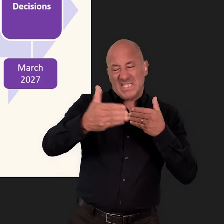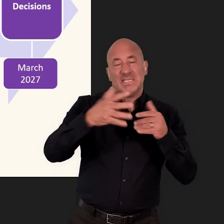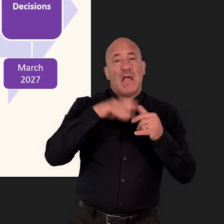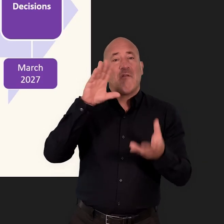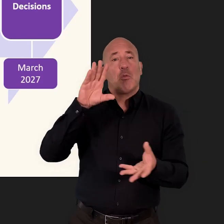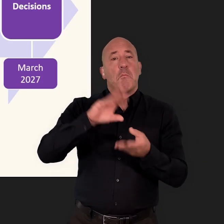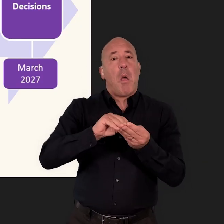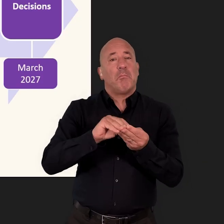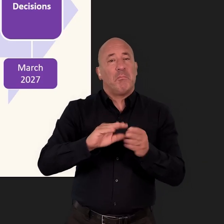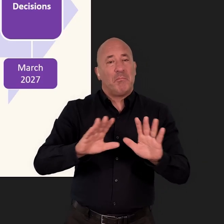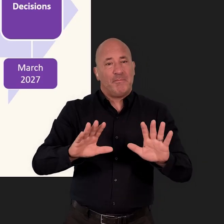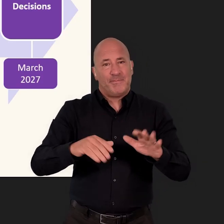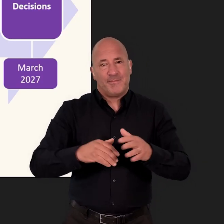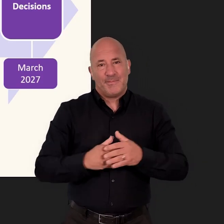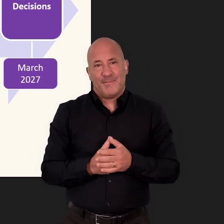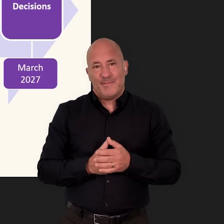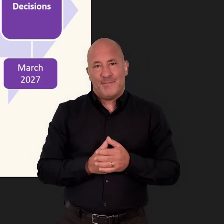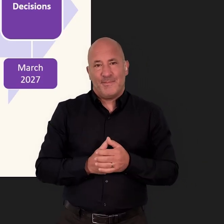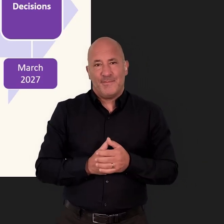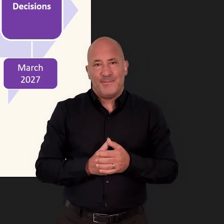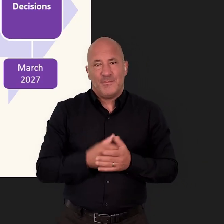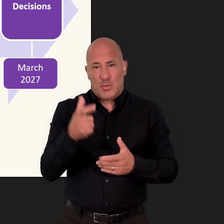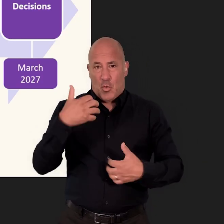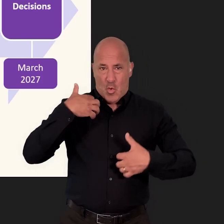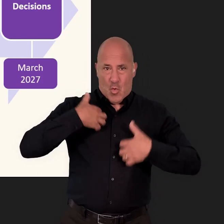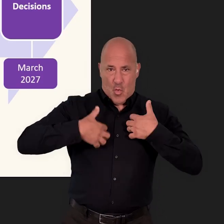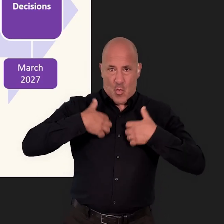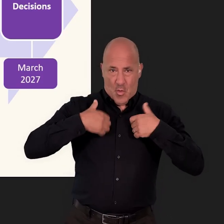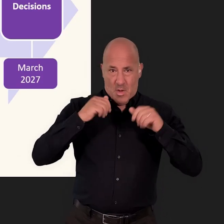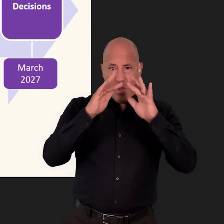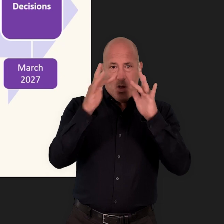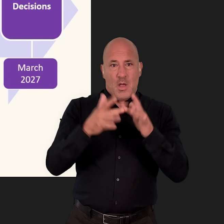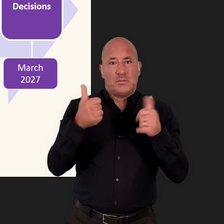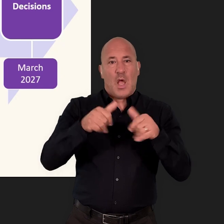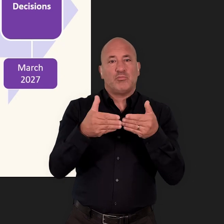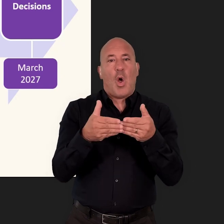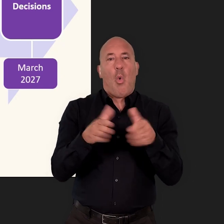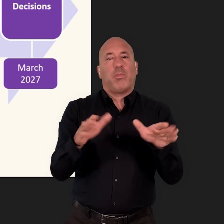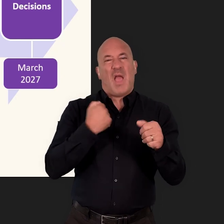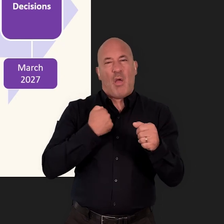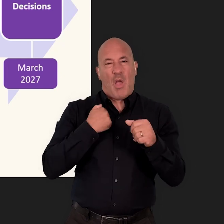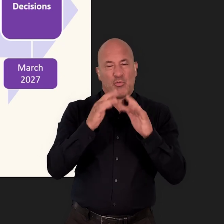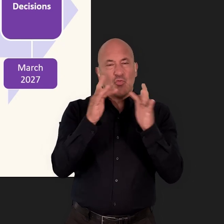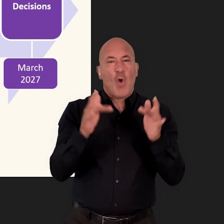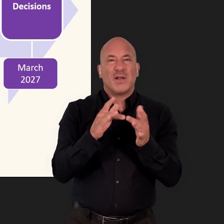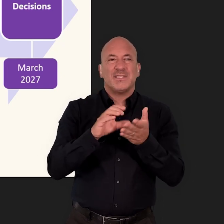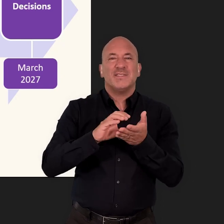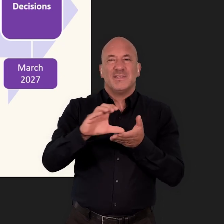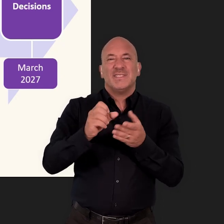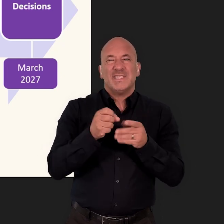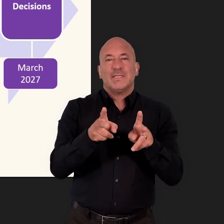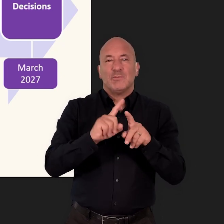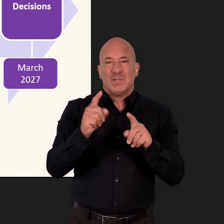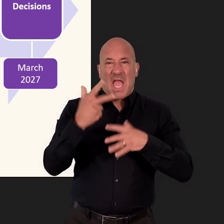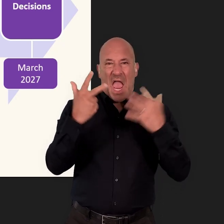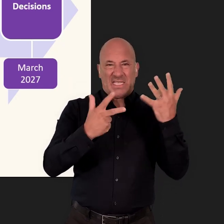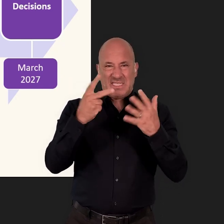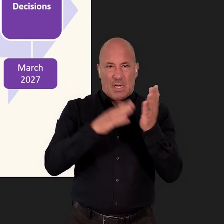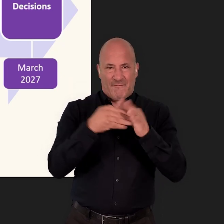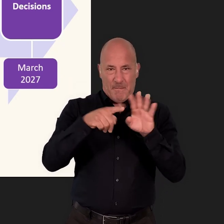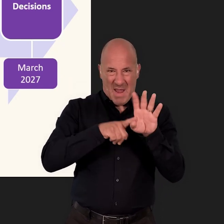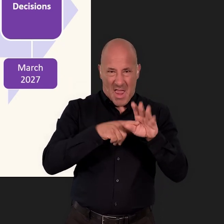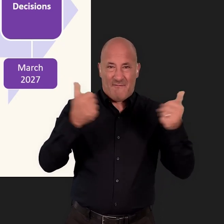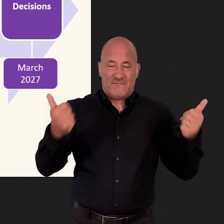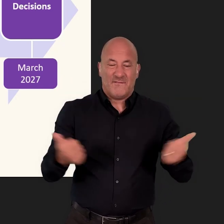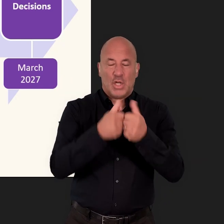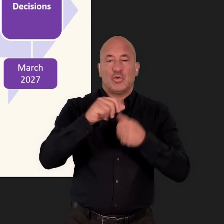Here is a brief recap of the timeline. The portal for expressions of interest opened on the grant system on the 18th